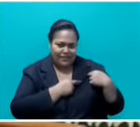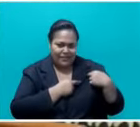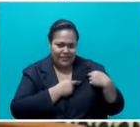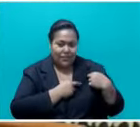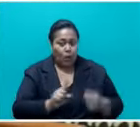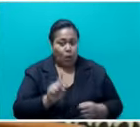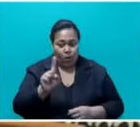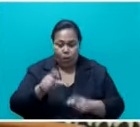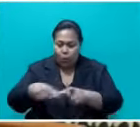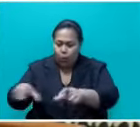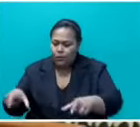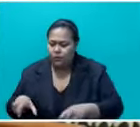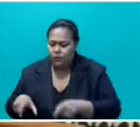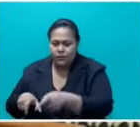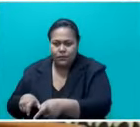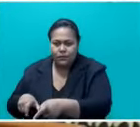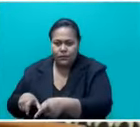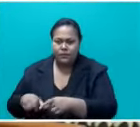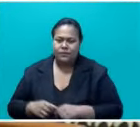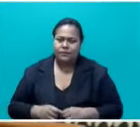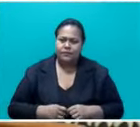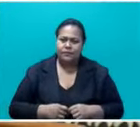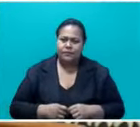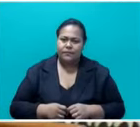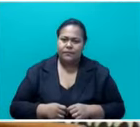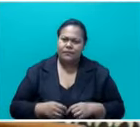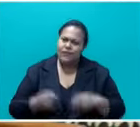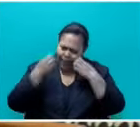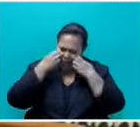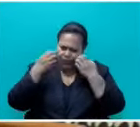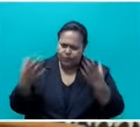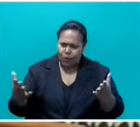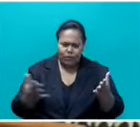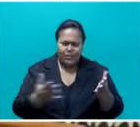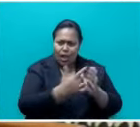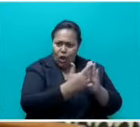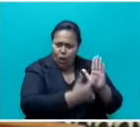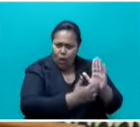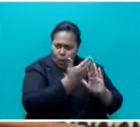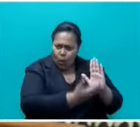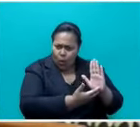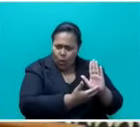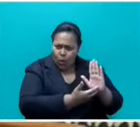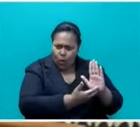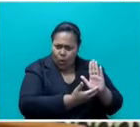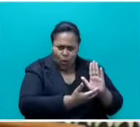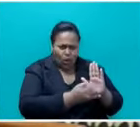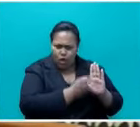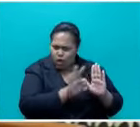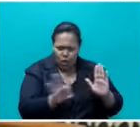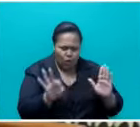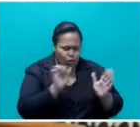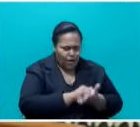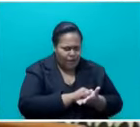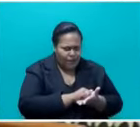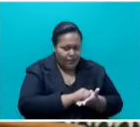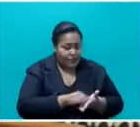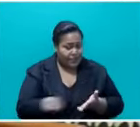judgments, exposing laws in the legislation following interpretation of learned judges or judges,